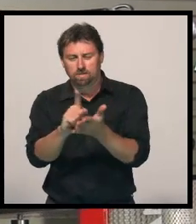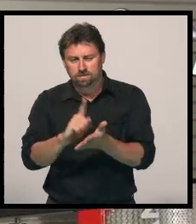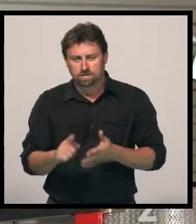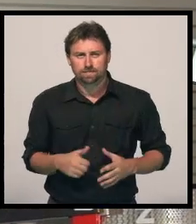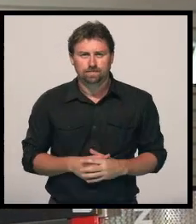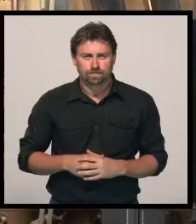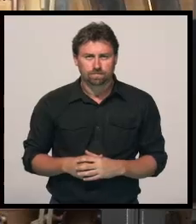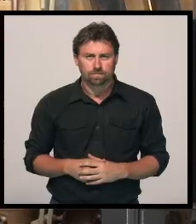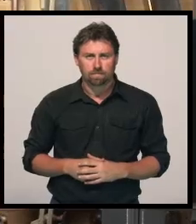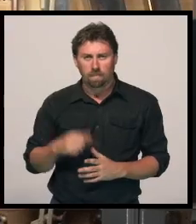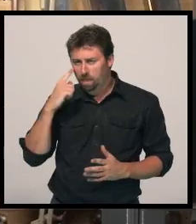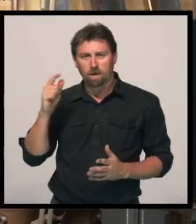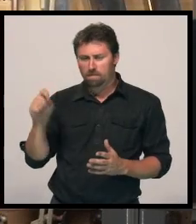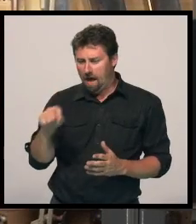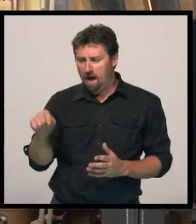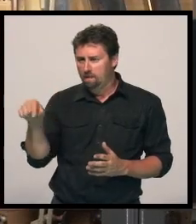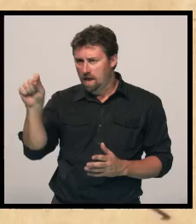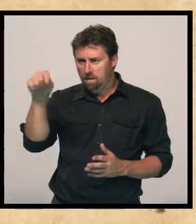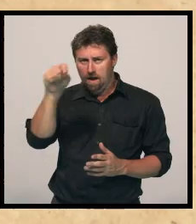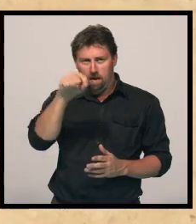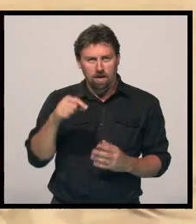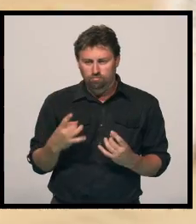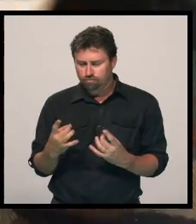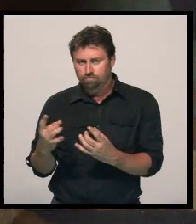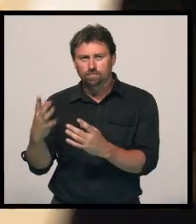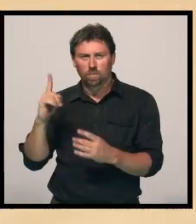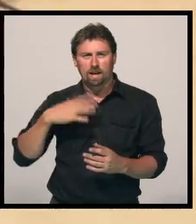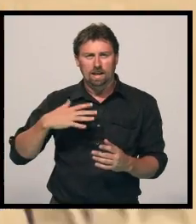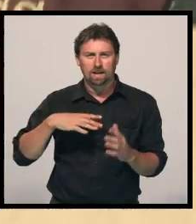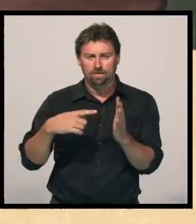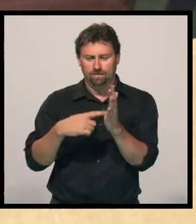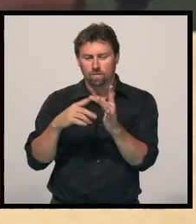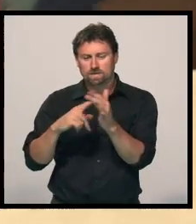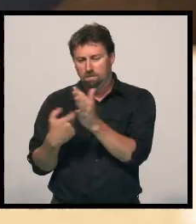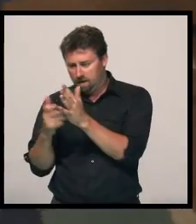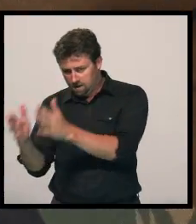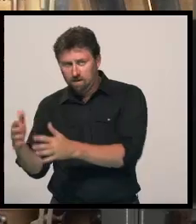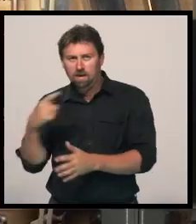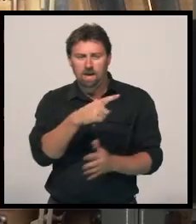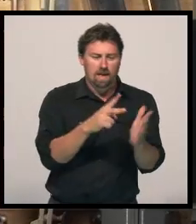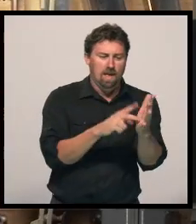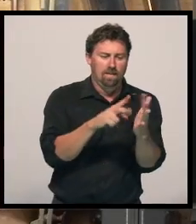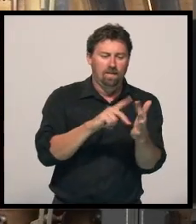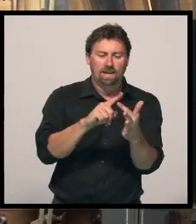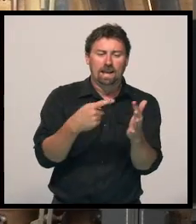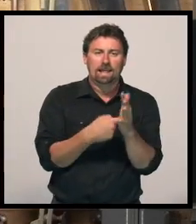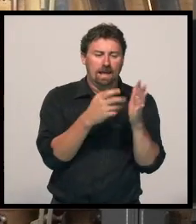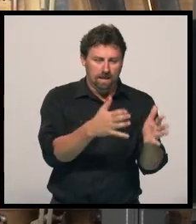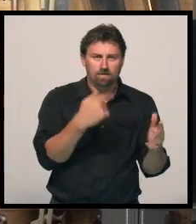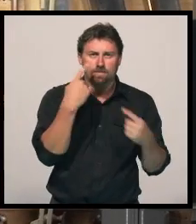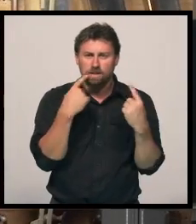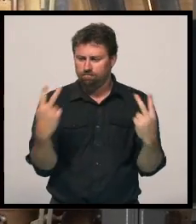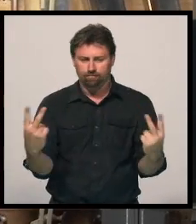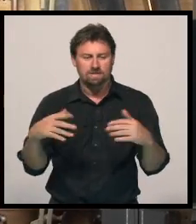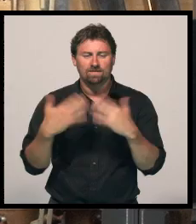and mark all the markings. So they're all the markings I need for the timber box, and that's all I need for the veneer box. So now I've got to